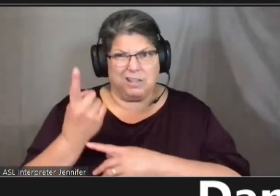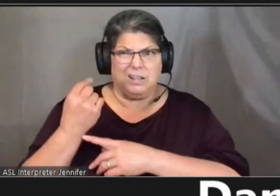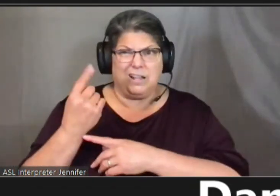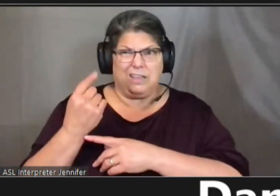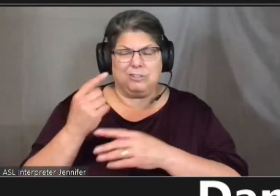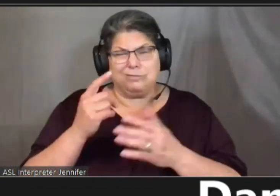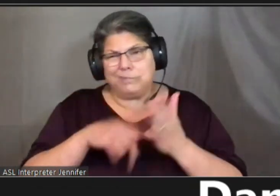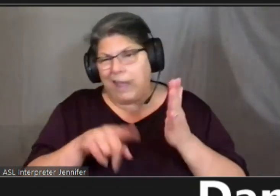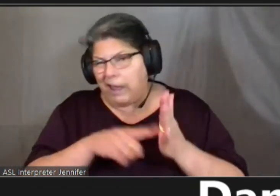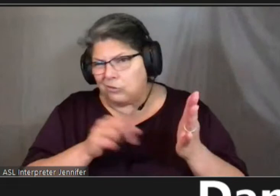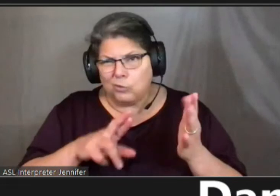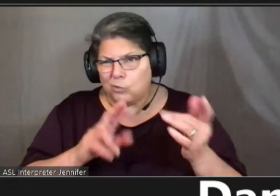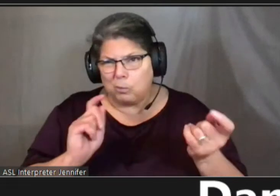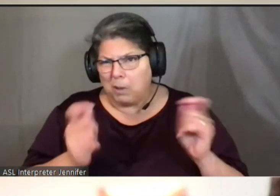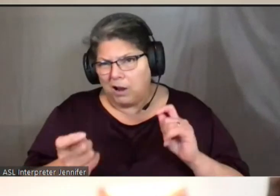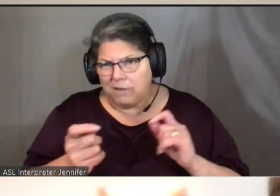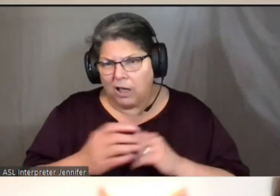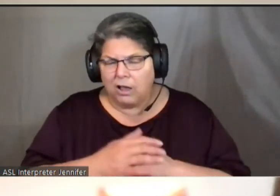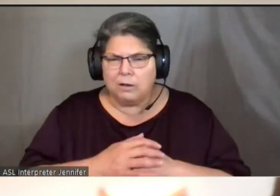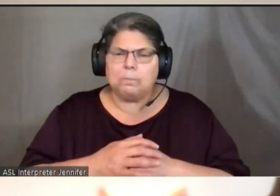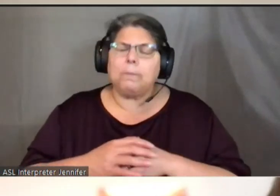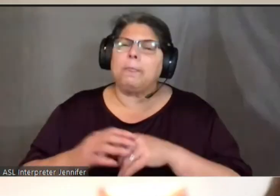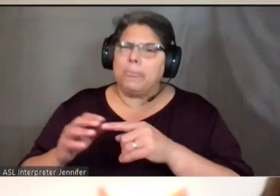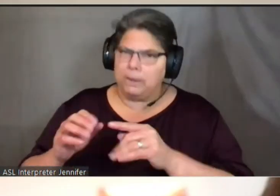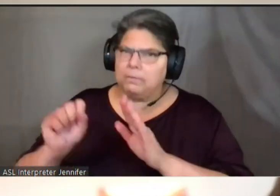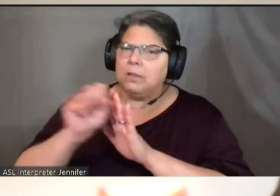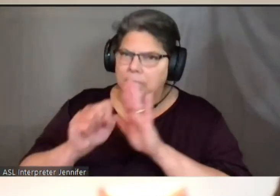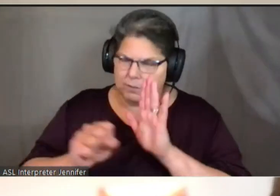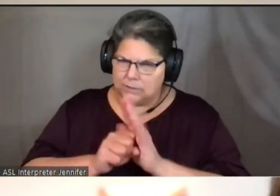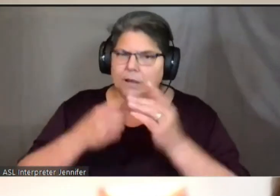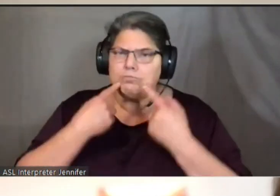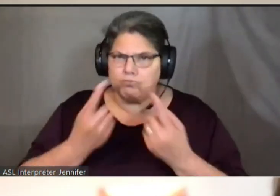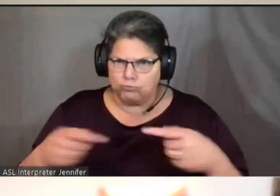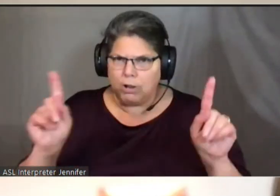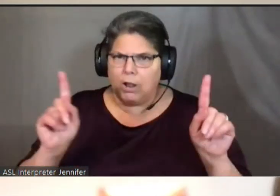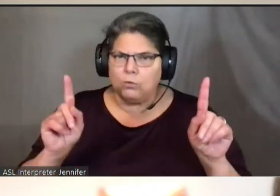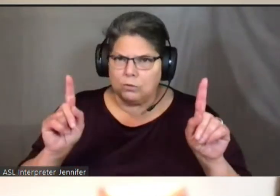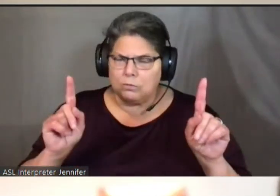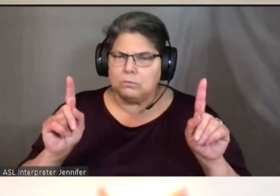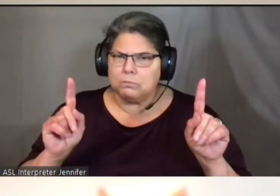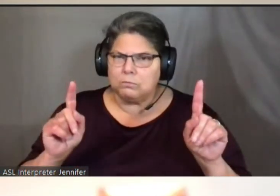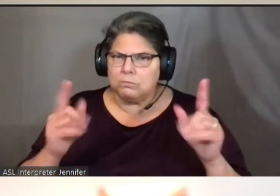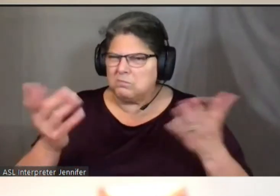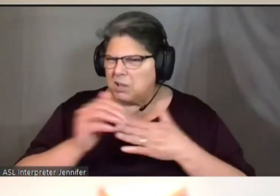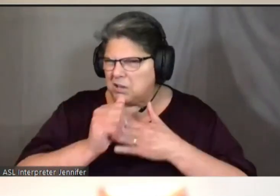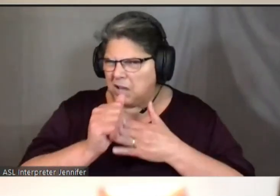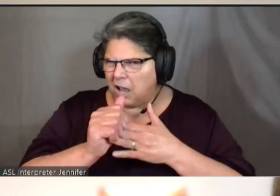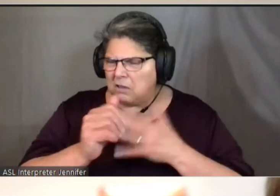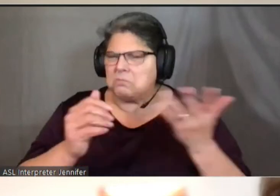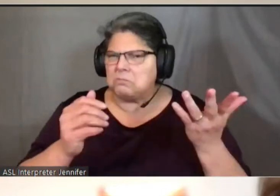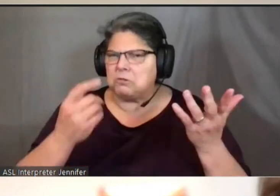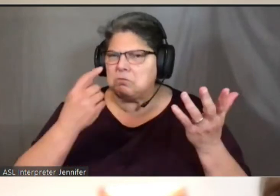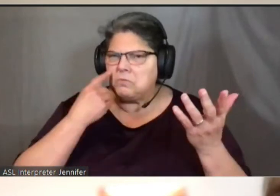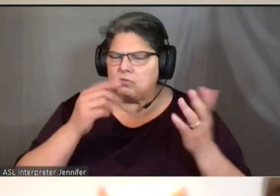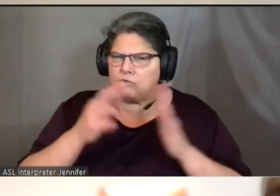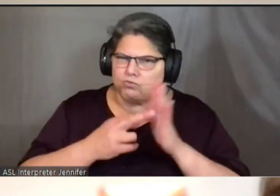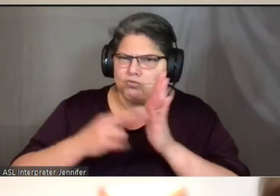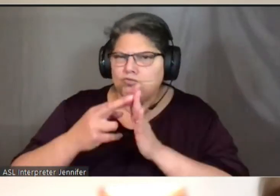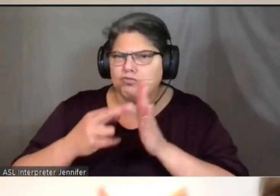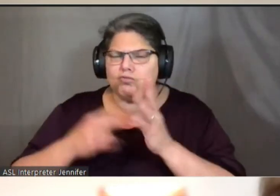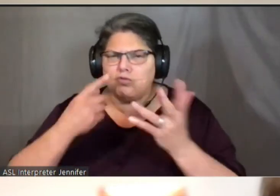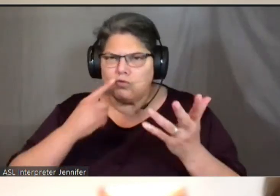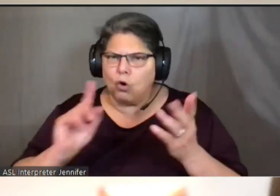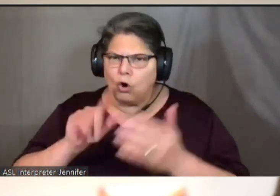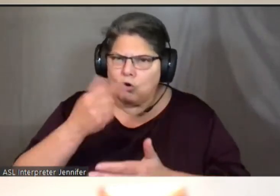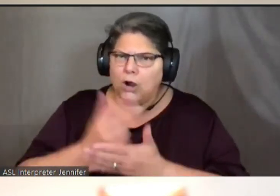modified? The state has released guidance for graduations, and